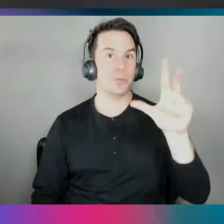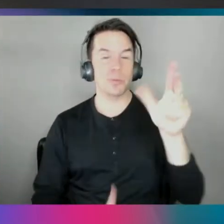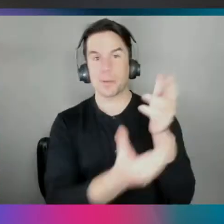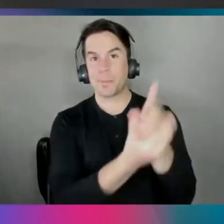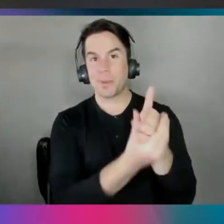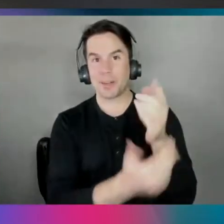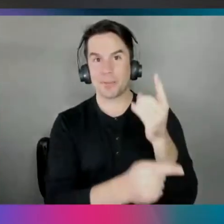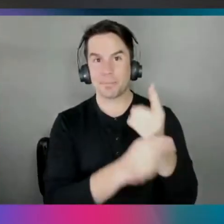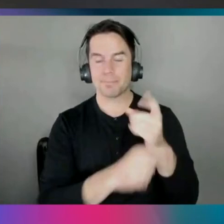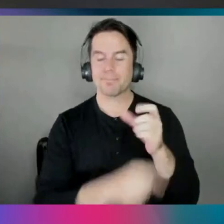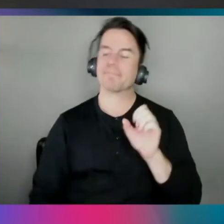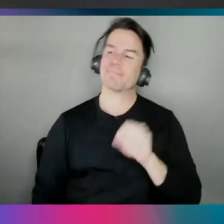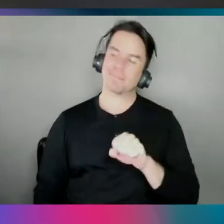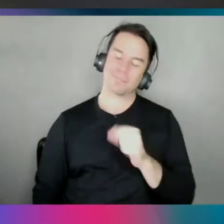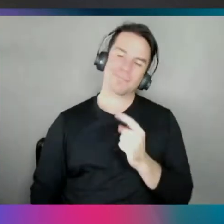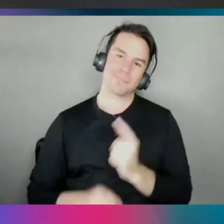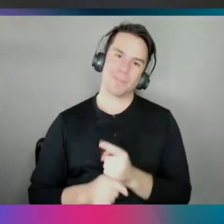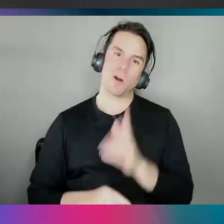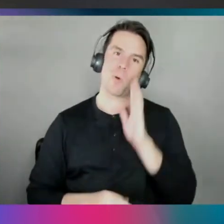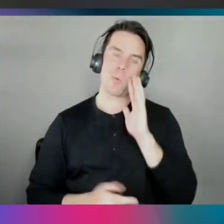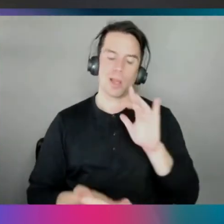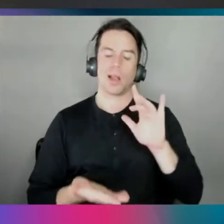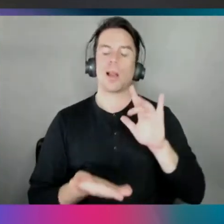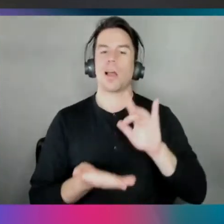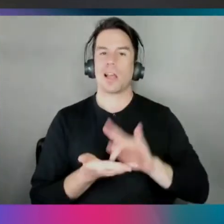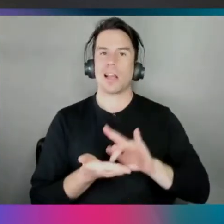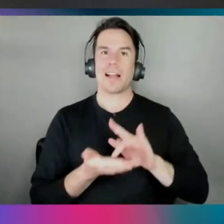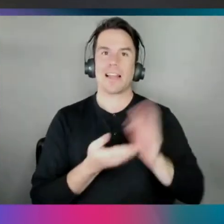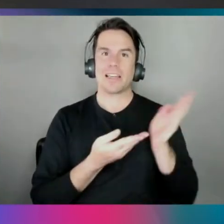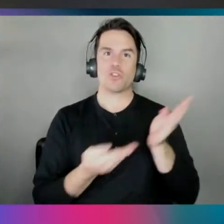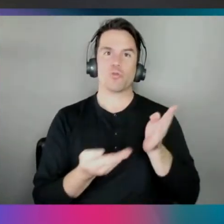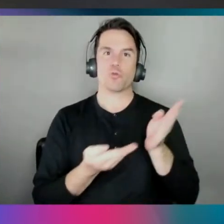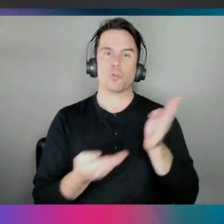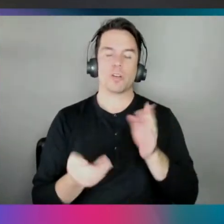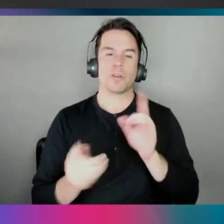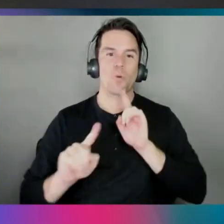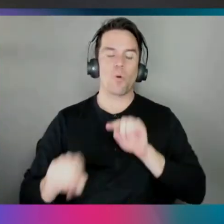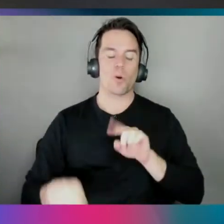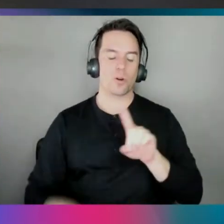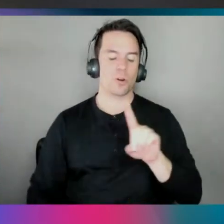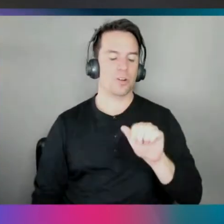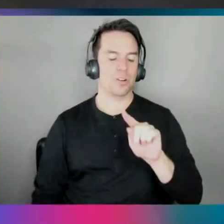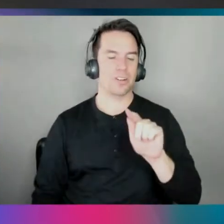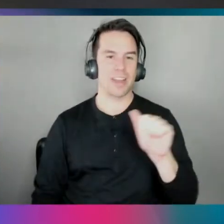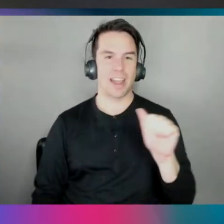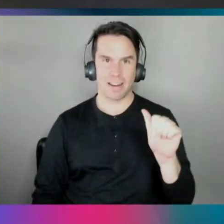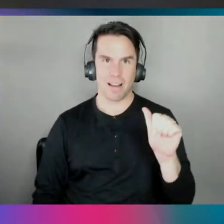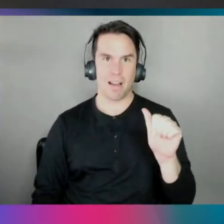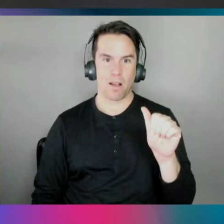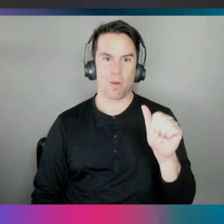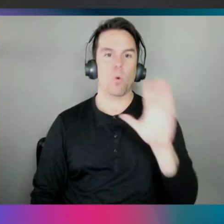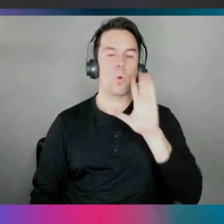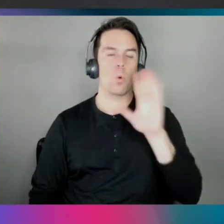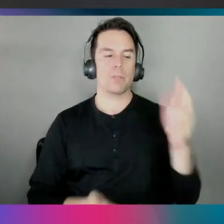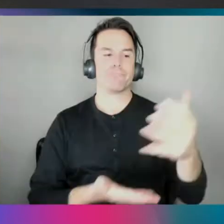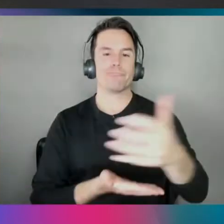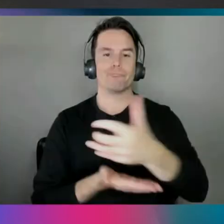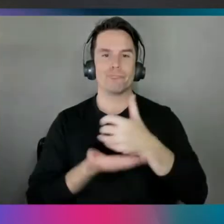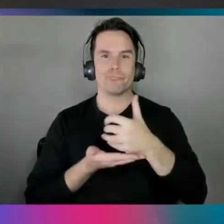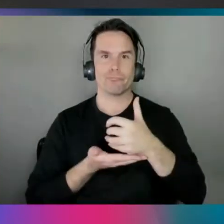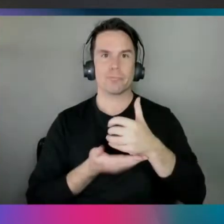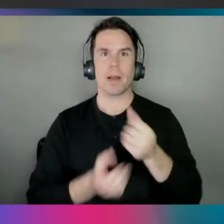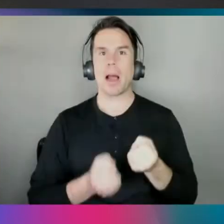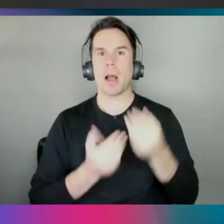this clickstream, these order data, et cetera. The views, the opens. And how much they bought, the descriptions